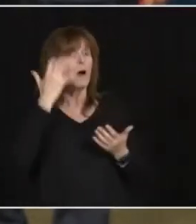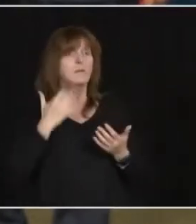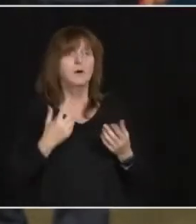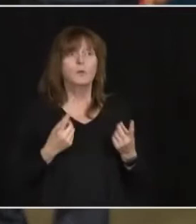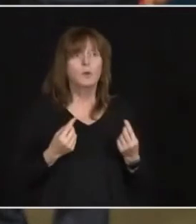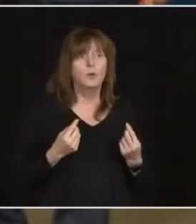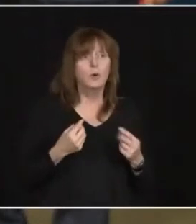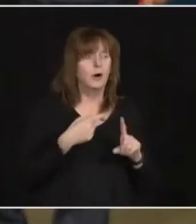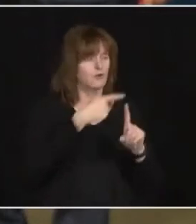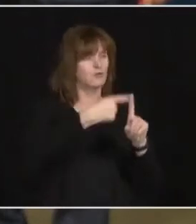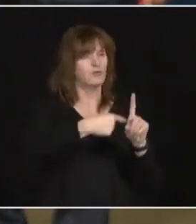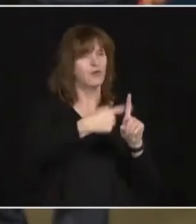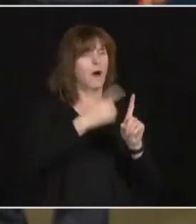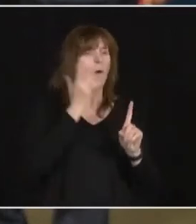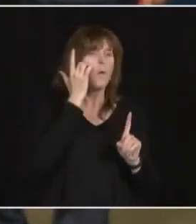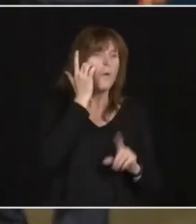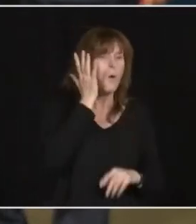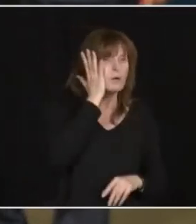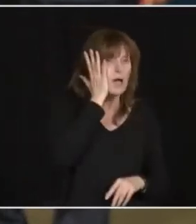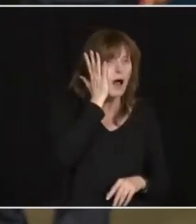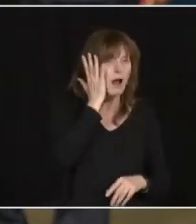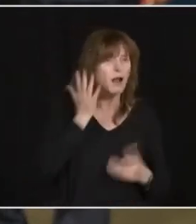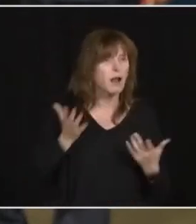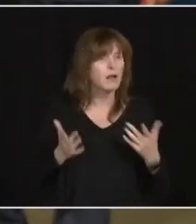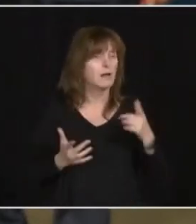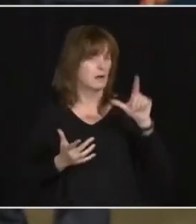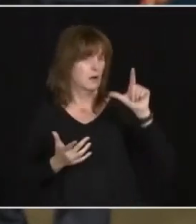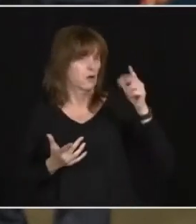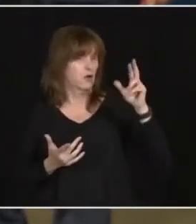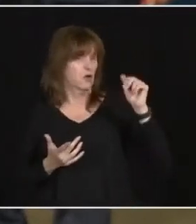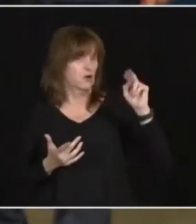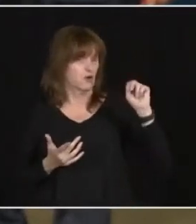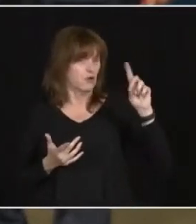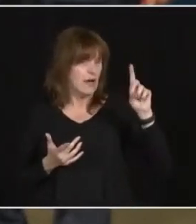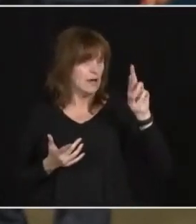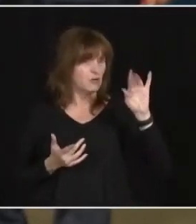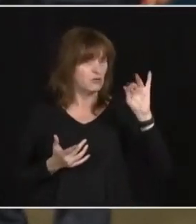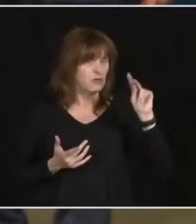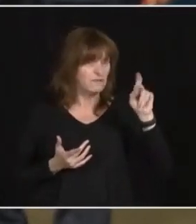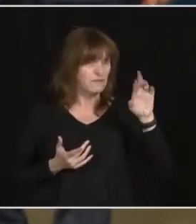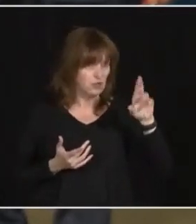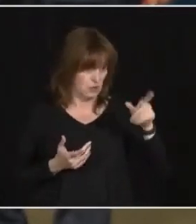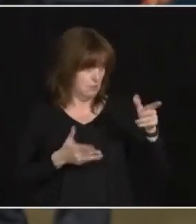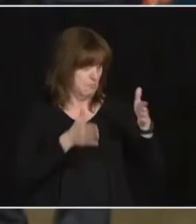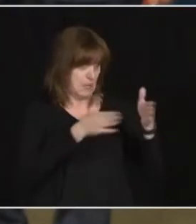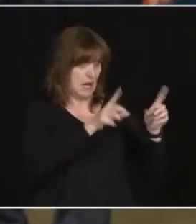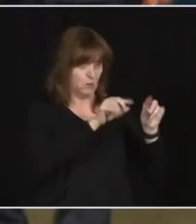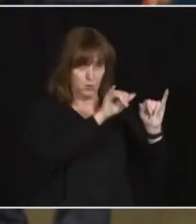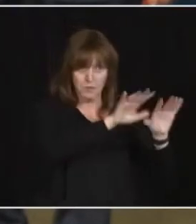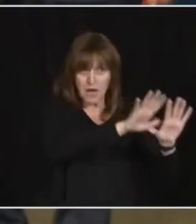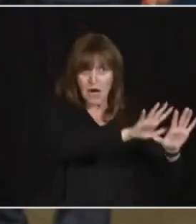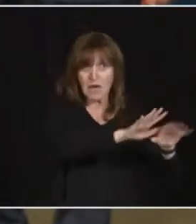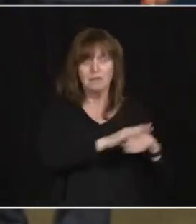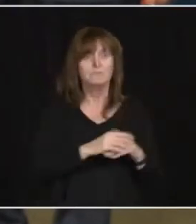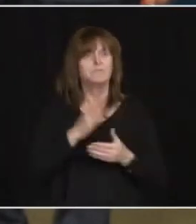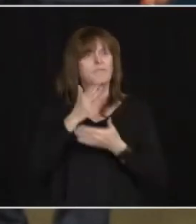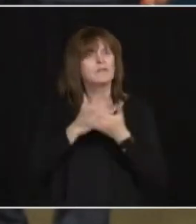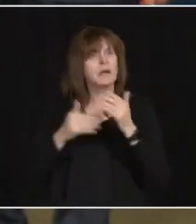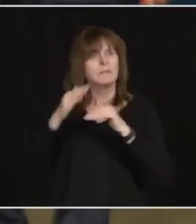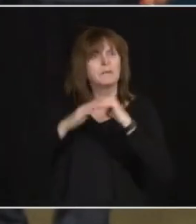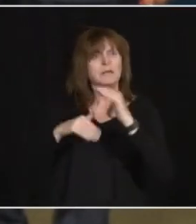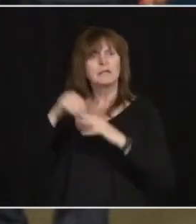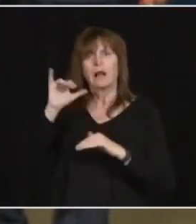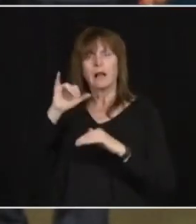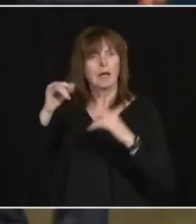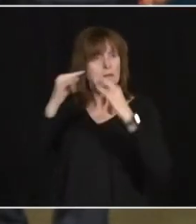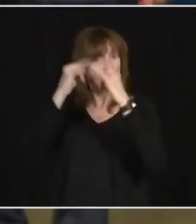space. Grand River Hospital is one that's proposing to do that. Some are proposing to build a more tent hospitals. One